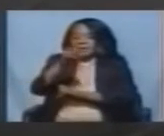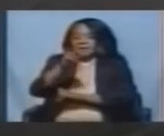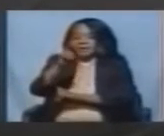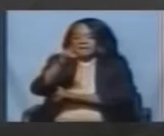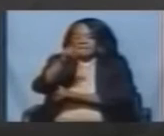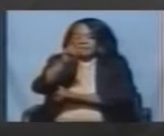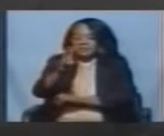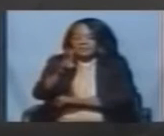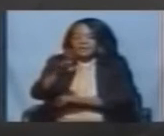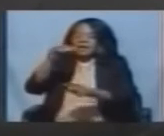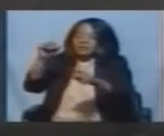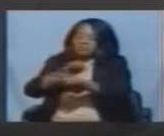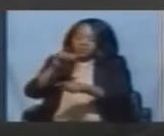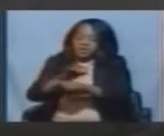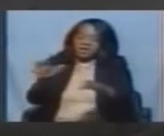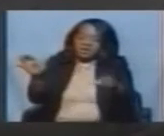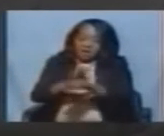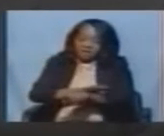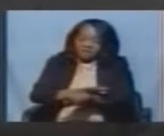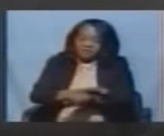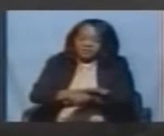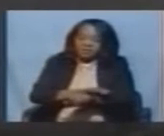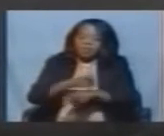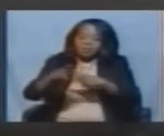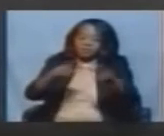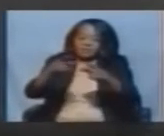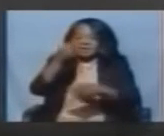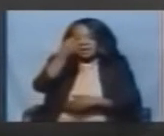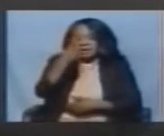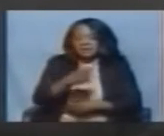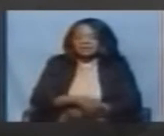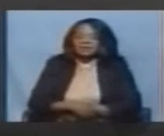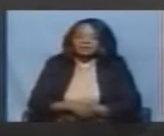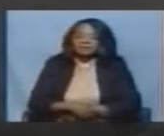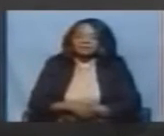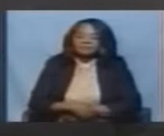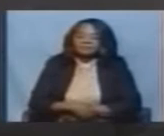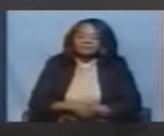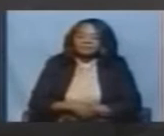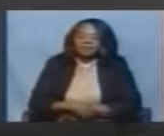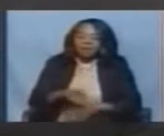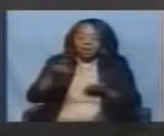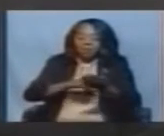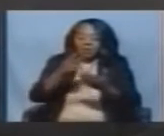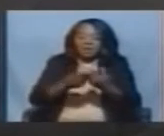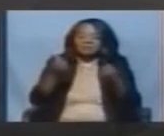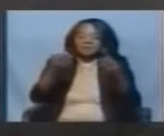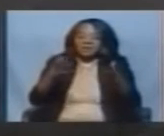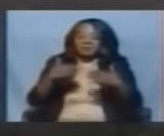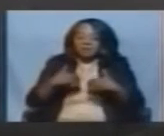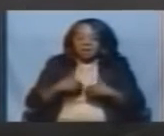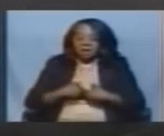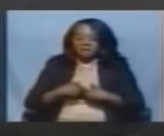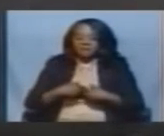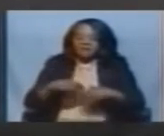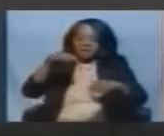trained enough to be able to understand the process. And so we have also, at ZIPS, have many programs that are running right now where we go back